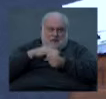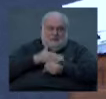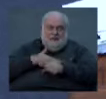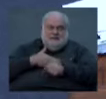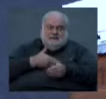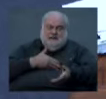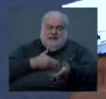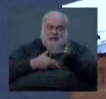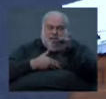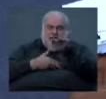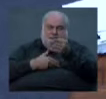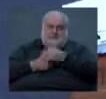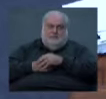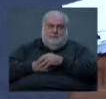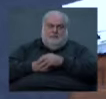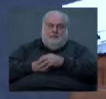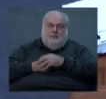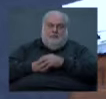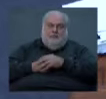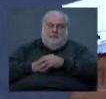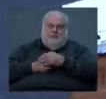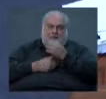stand?